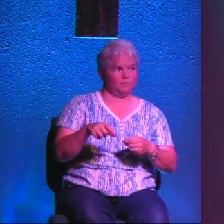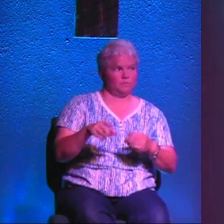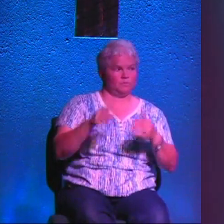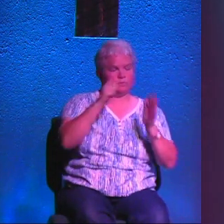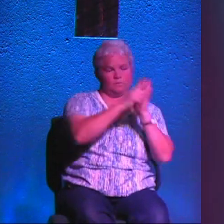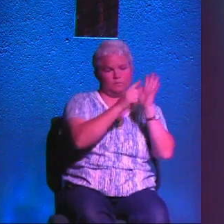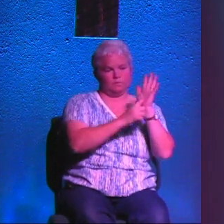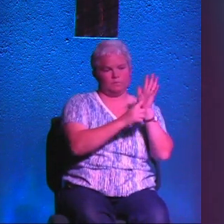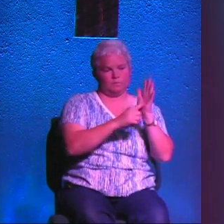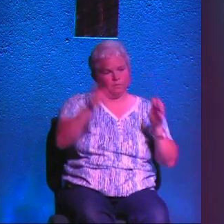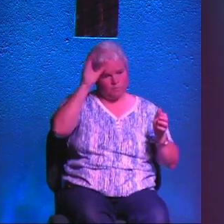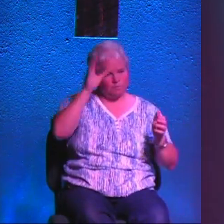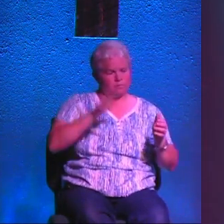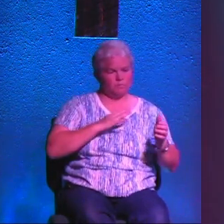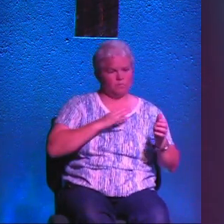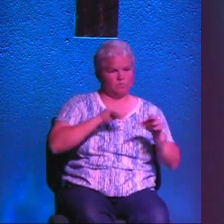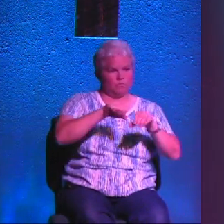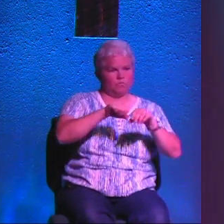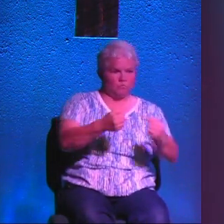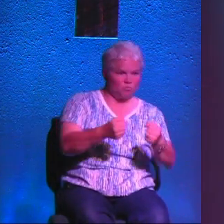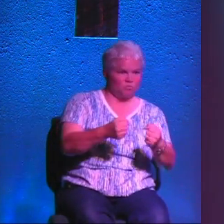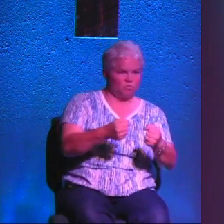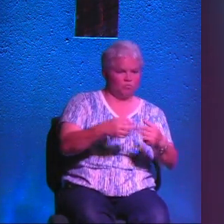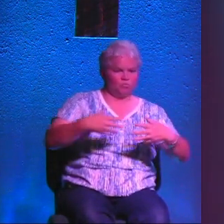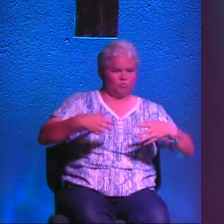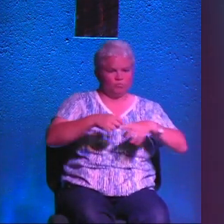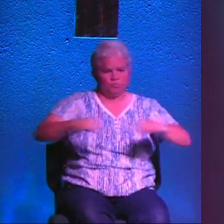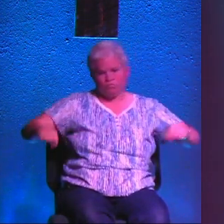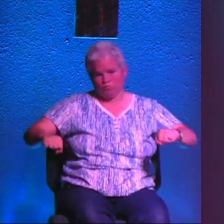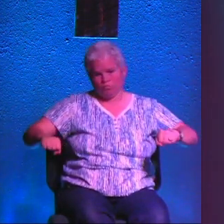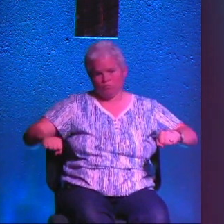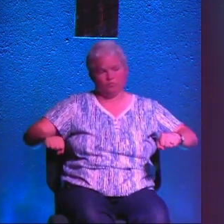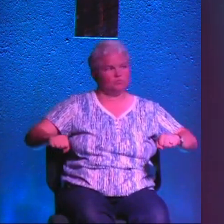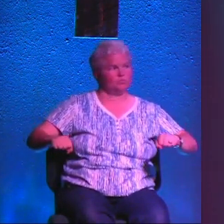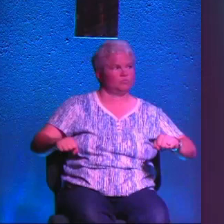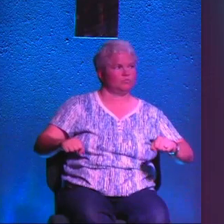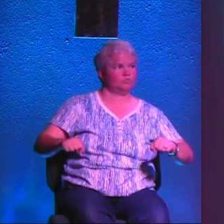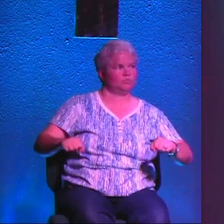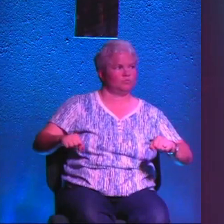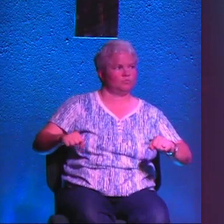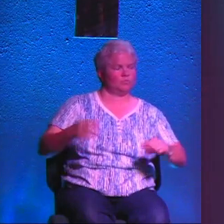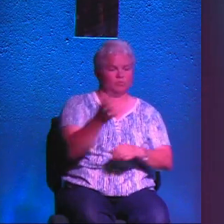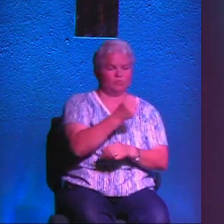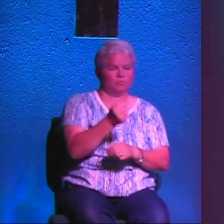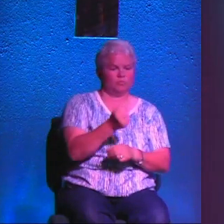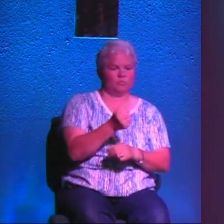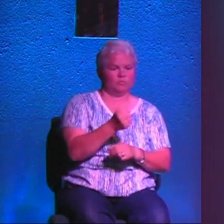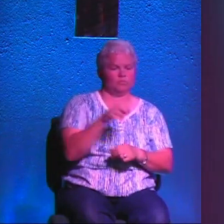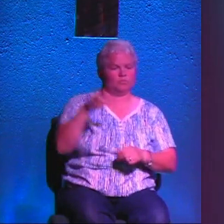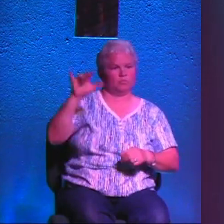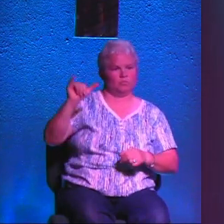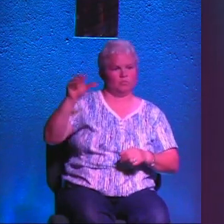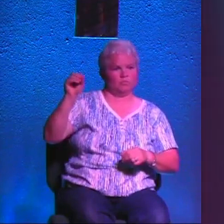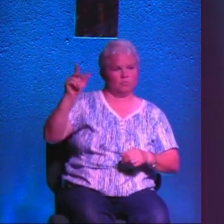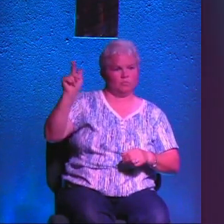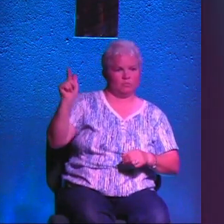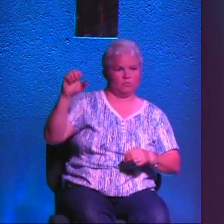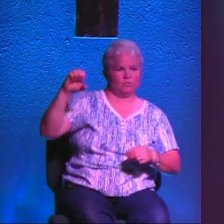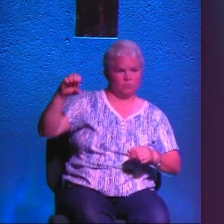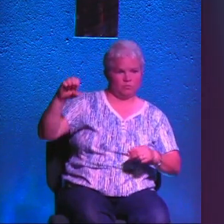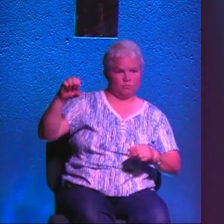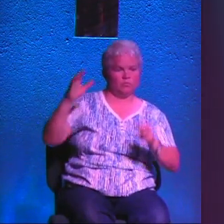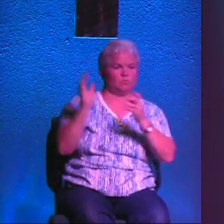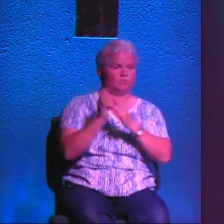ordinances of man is severed, right? We have become a Christian. We have taken the yoke of Jesus